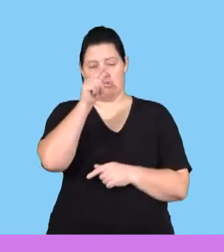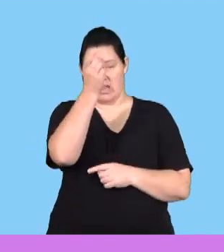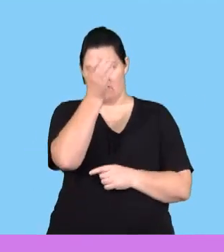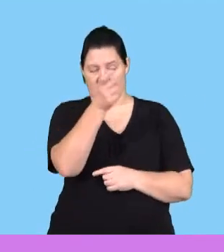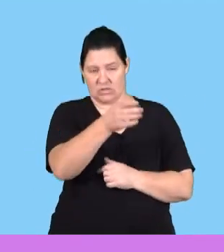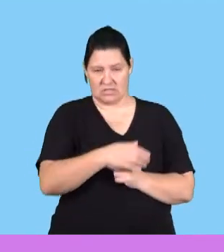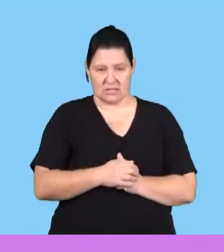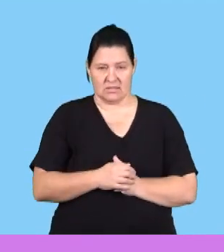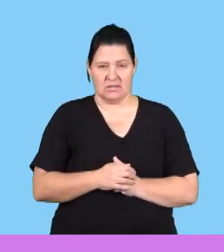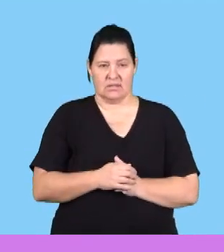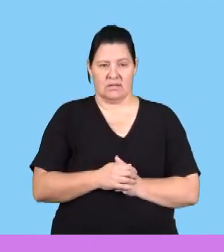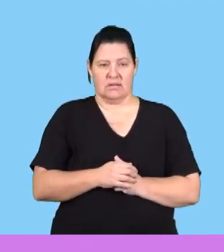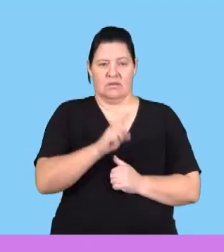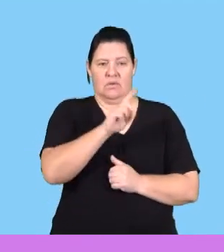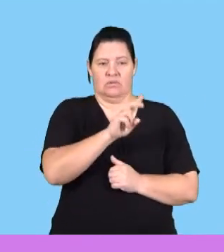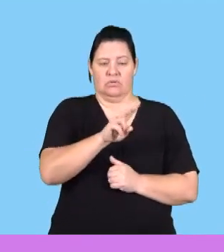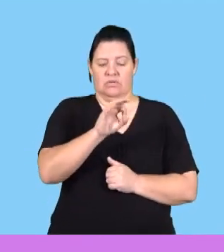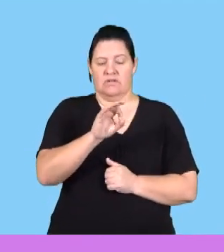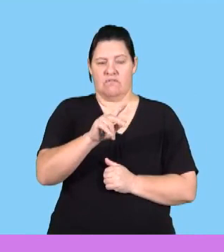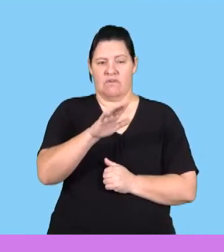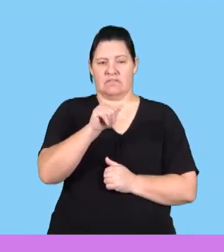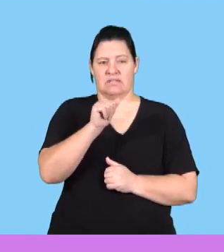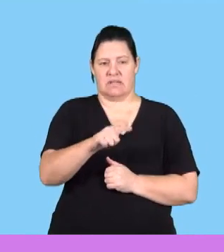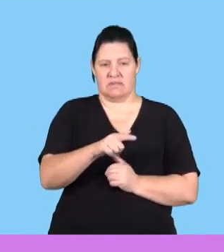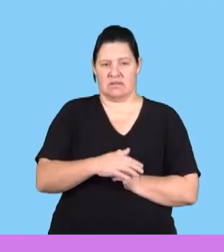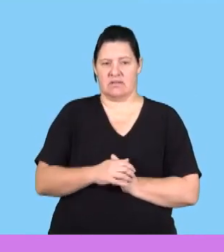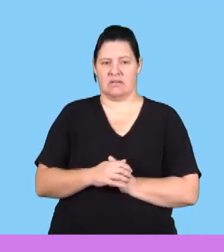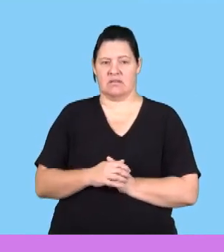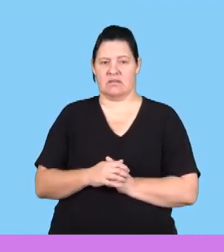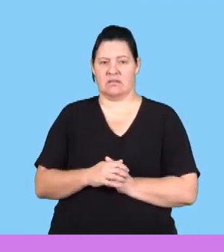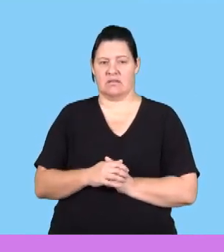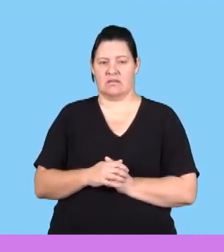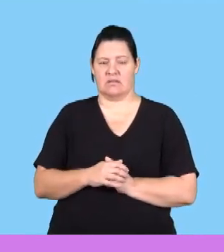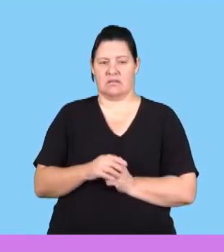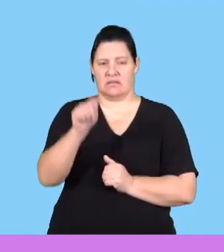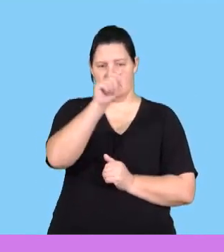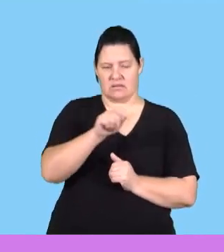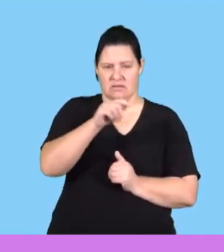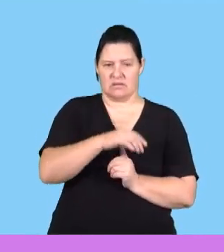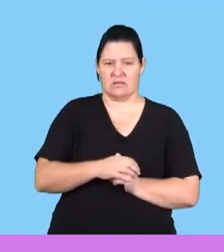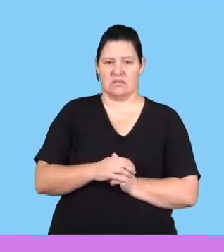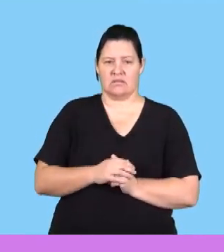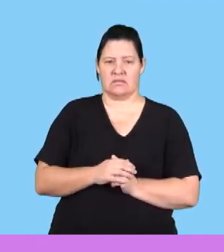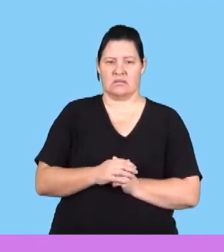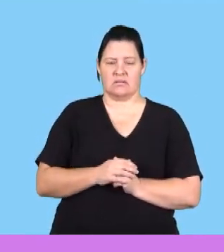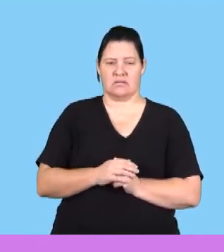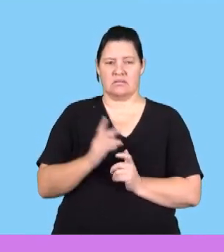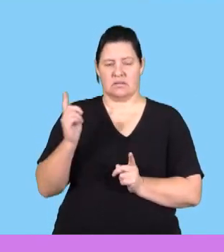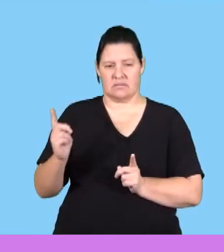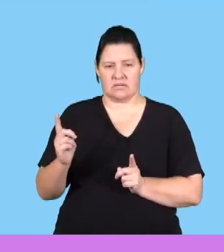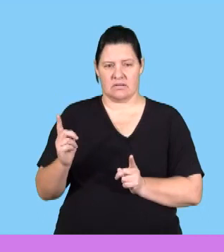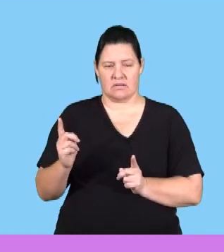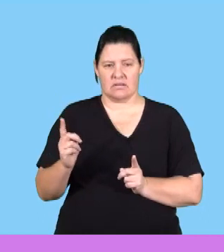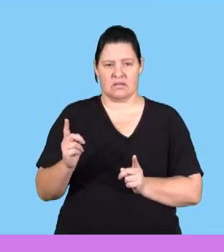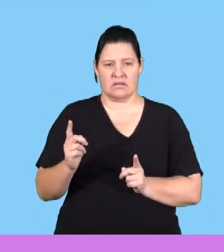my arranged data set, right? So, 1, 2, 3, 4, 5, 6, 7. That one be exactly